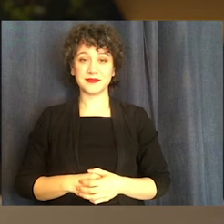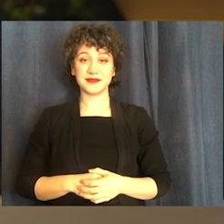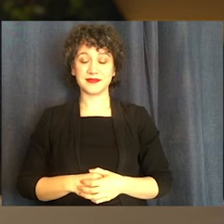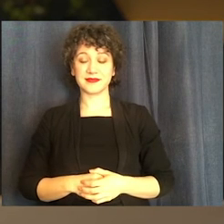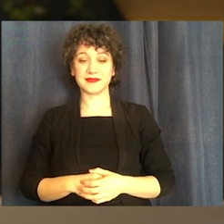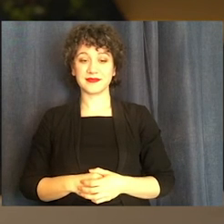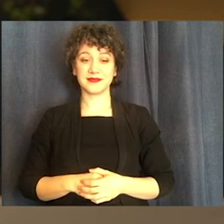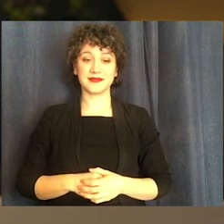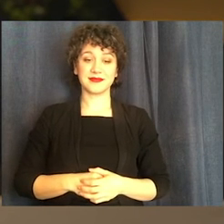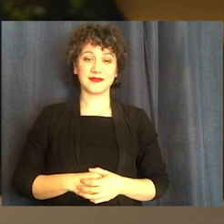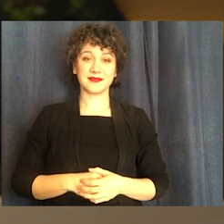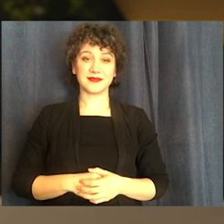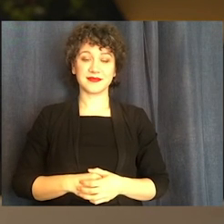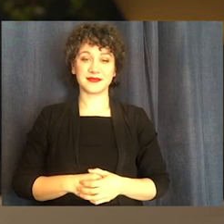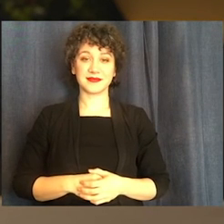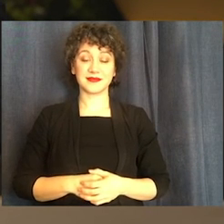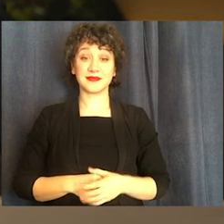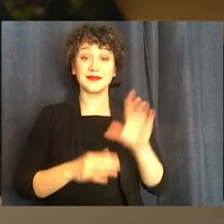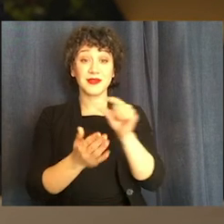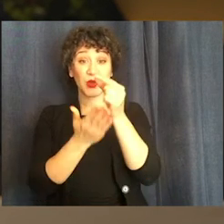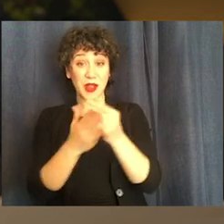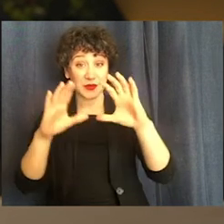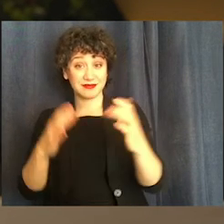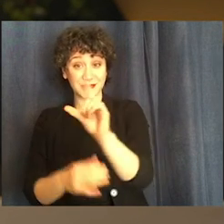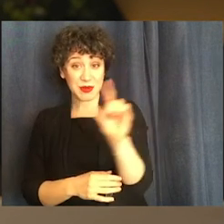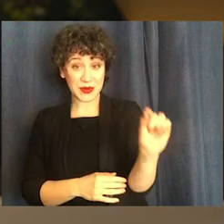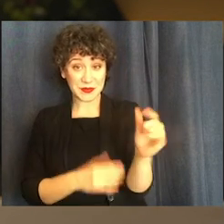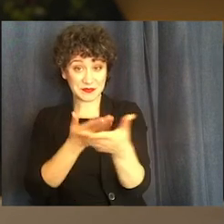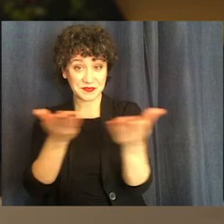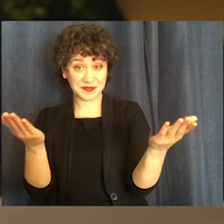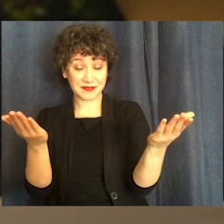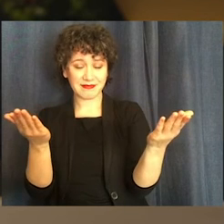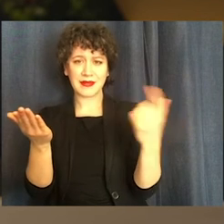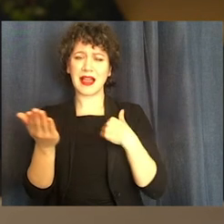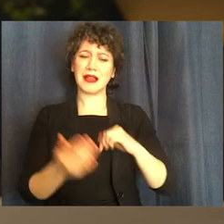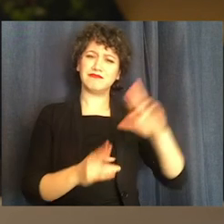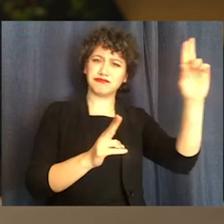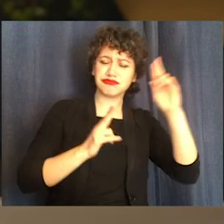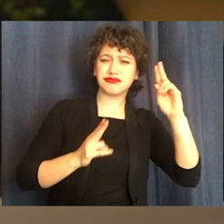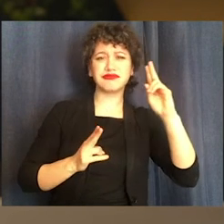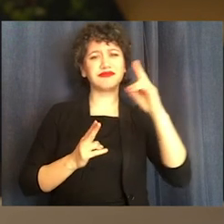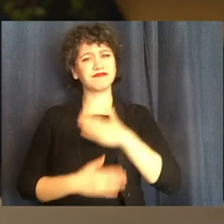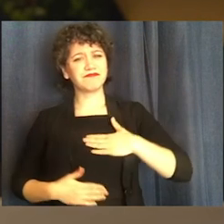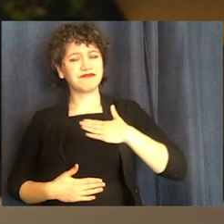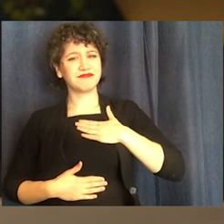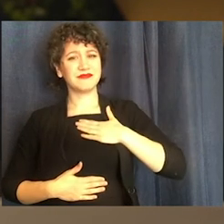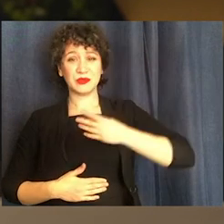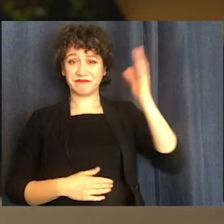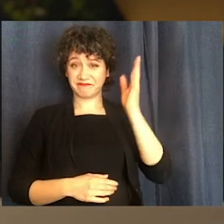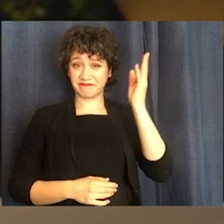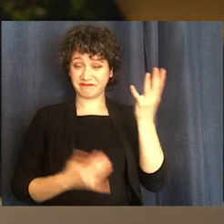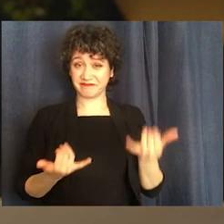address. For the past 4 years, I have been your science teacher, Nordic ski coach, lunch detention supervisor, Mr.